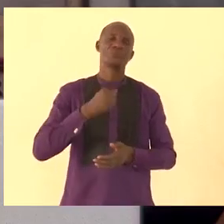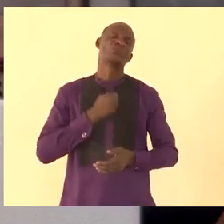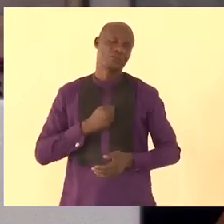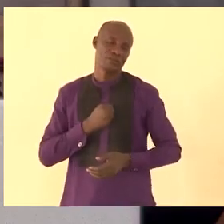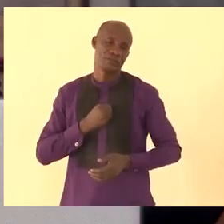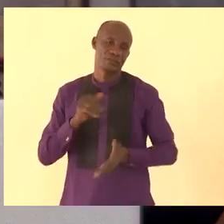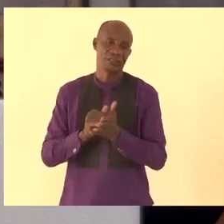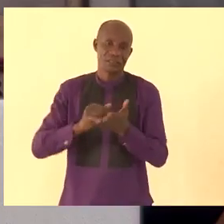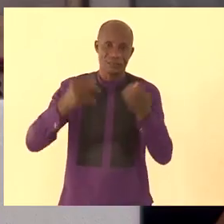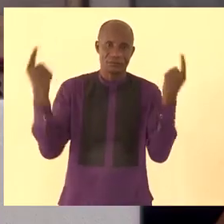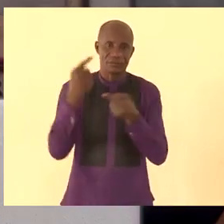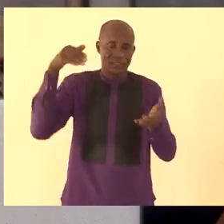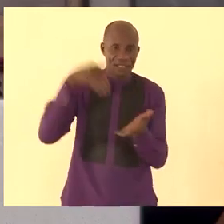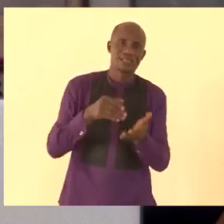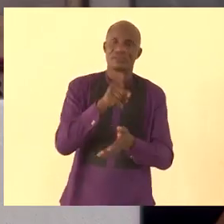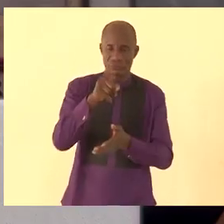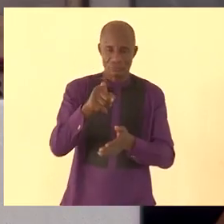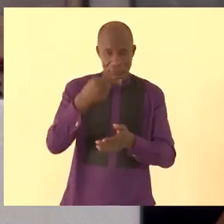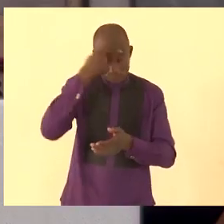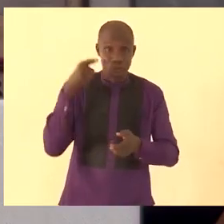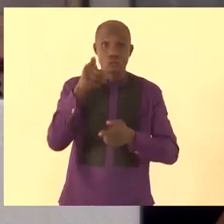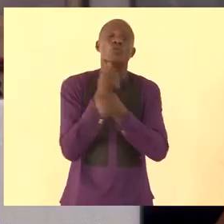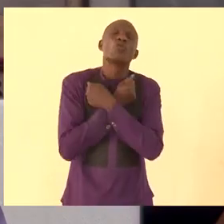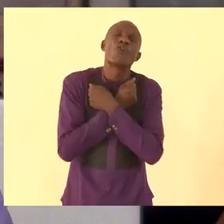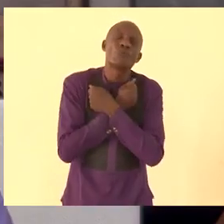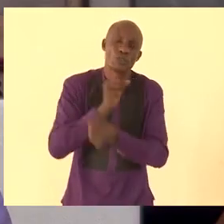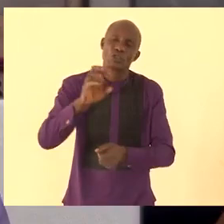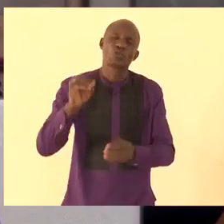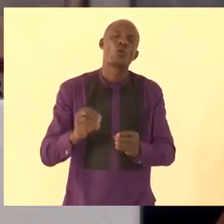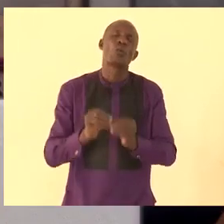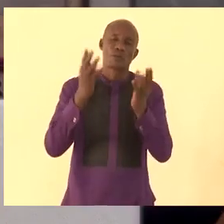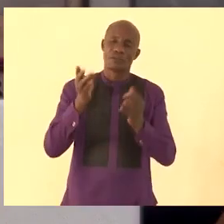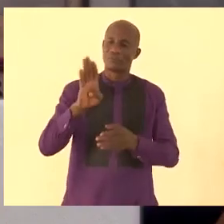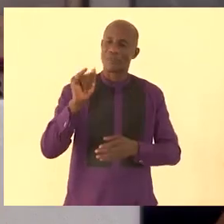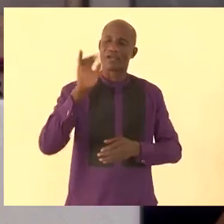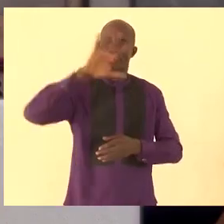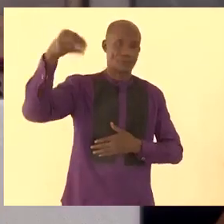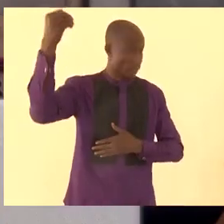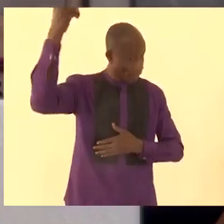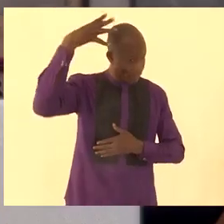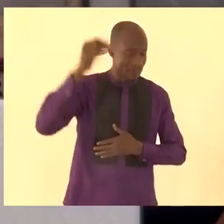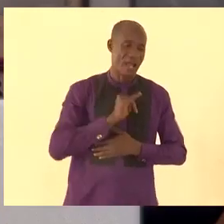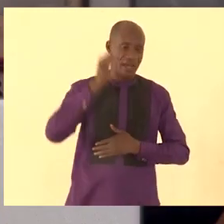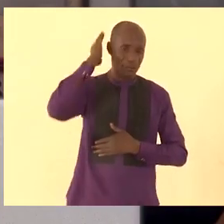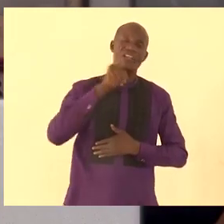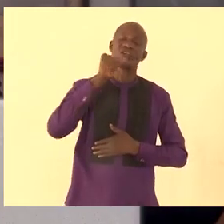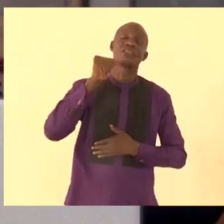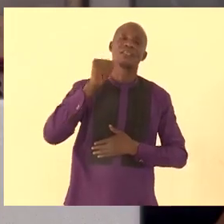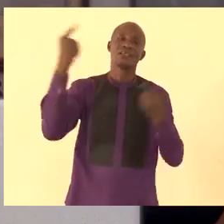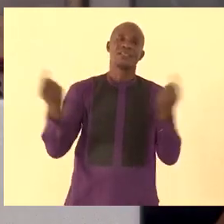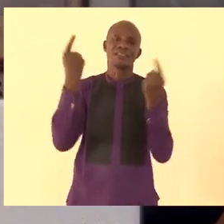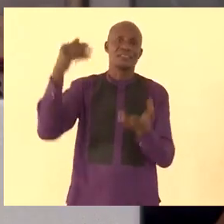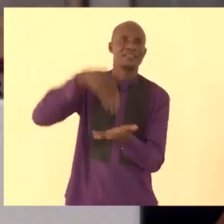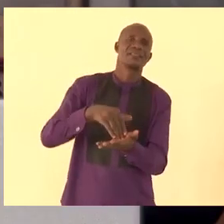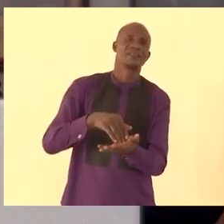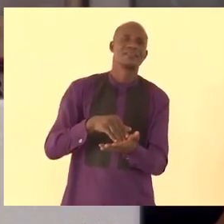against you because you love me so much. And by your grace, I will not sin again.